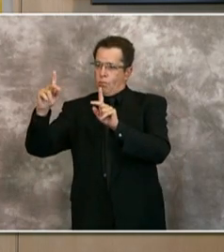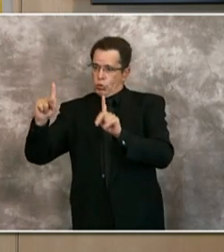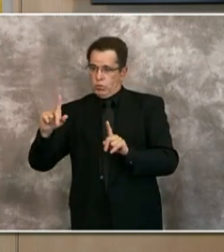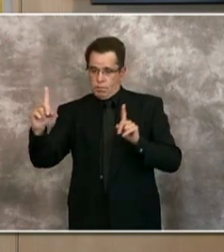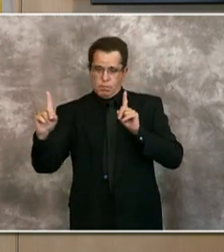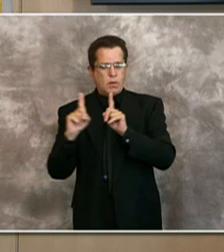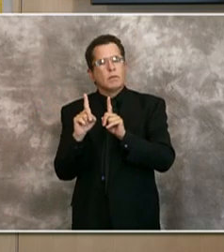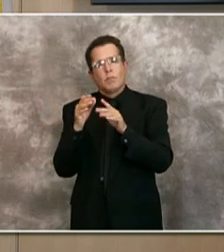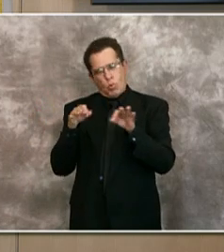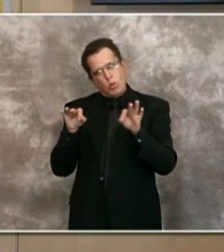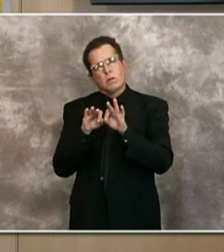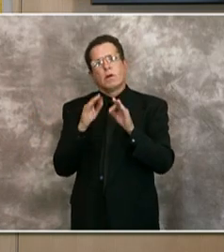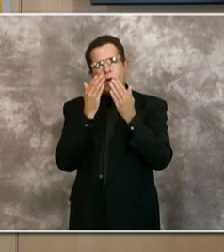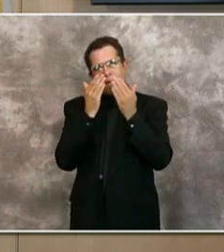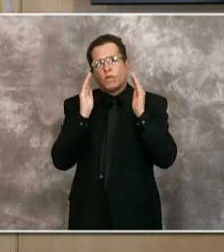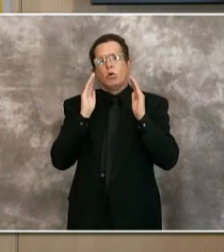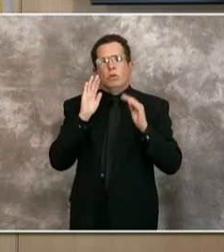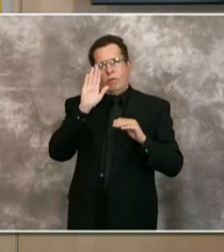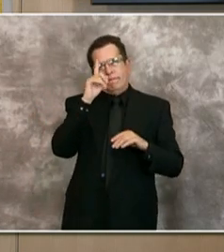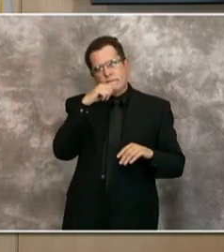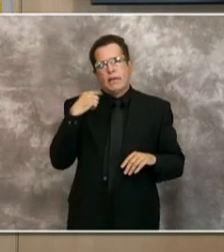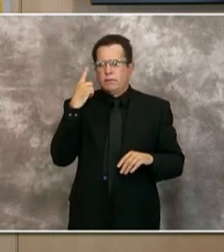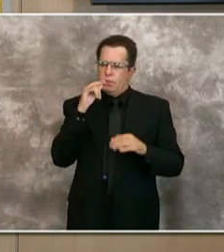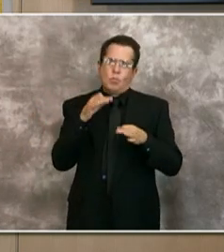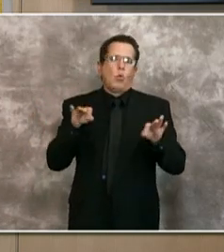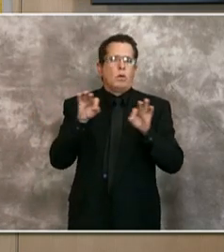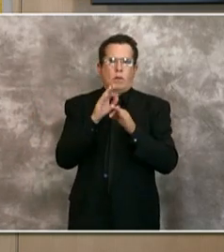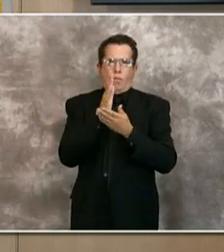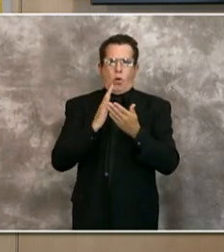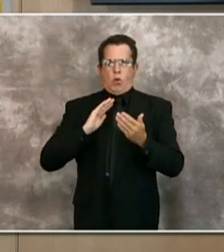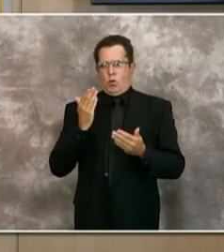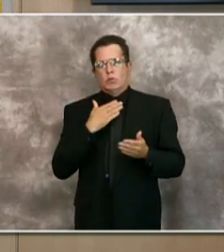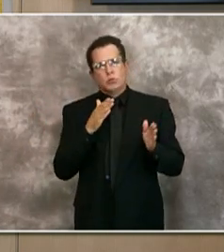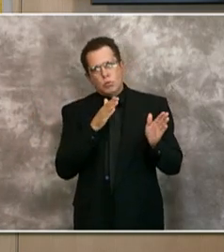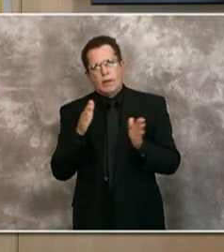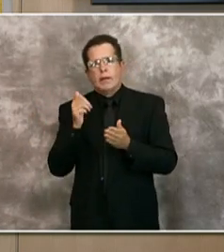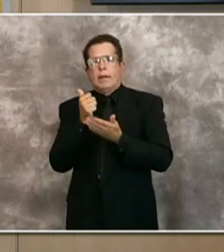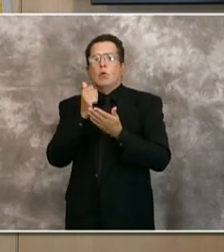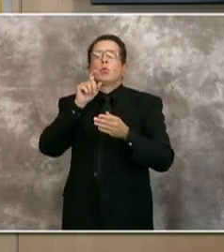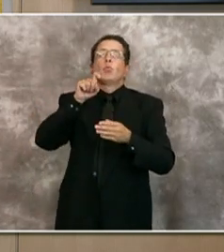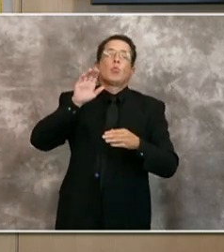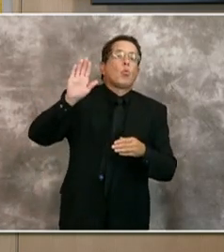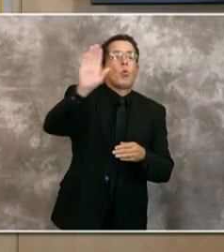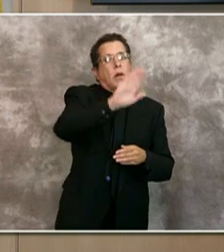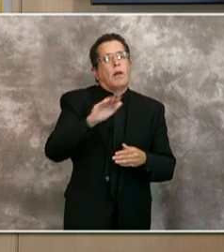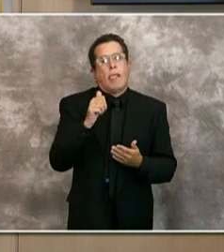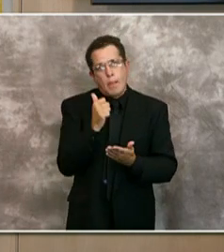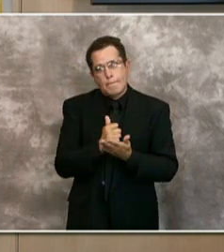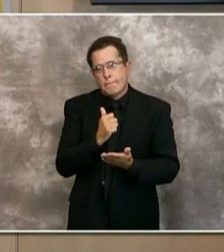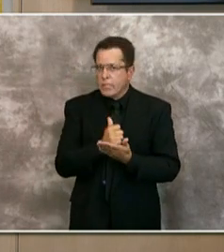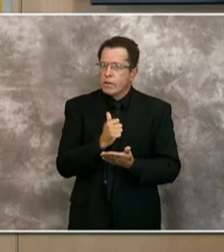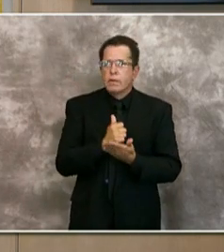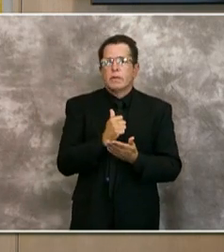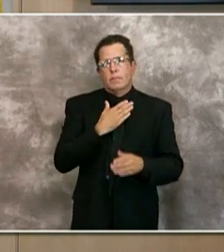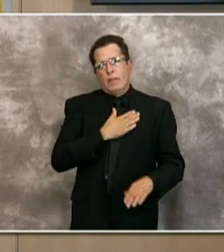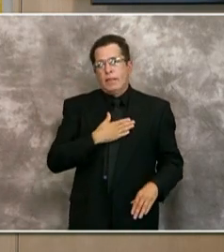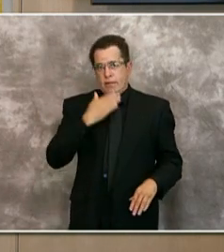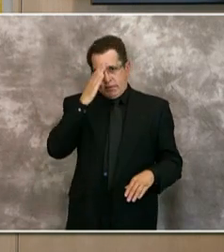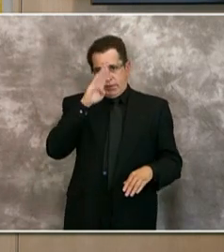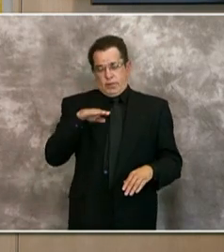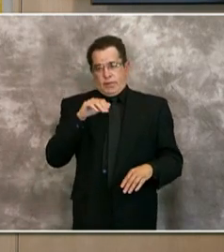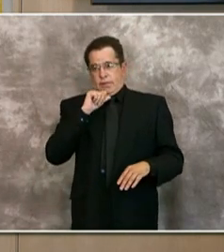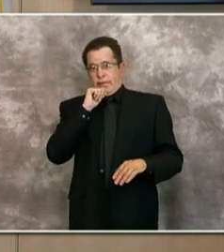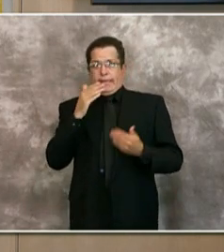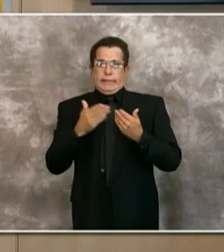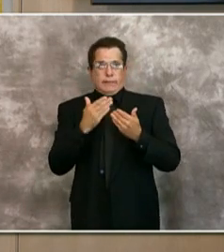an important part of our strategy, and we continue to ask the public's continued help and cooperation. We know that it may not be convenient, it may